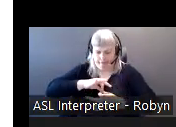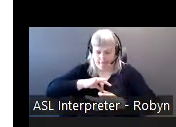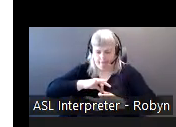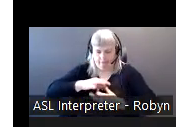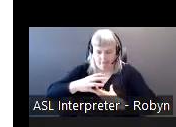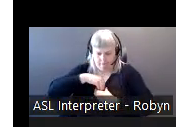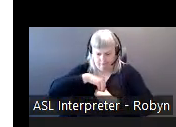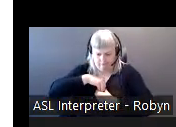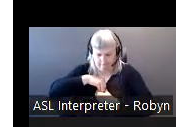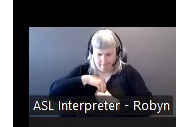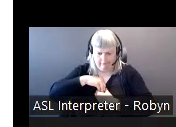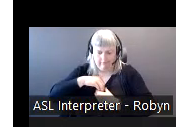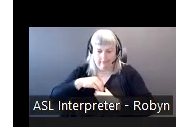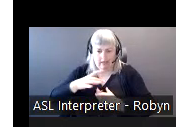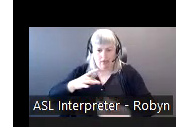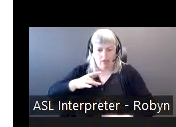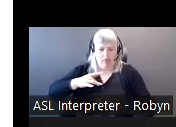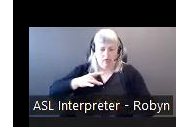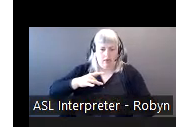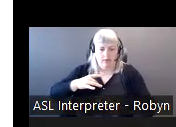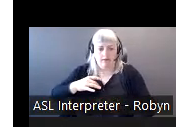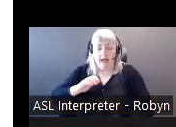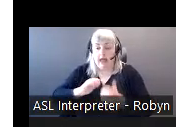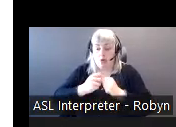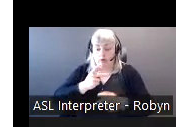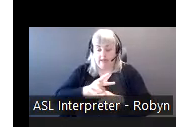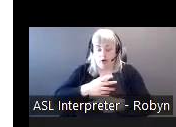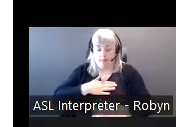so that I can attend to their stuff.